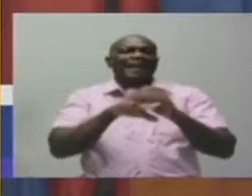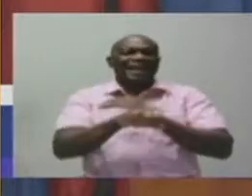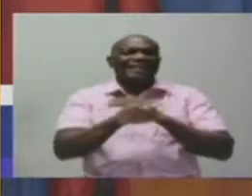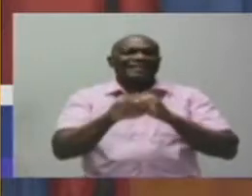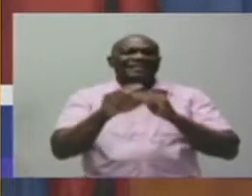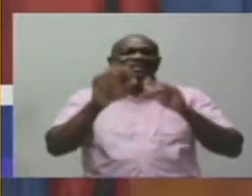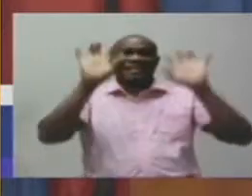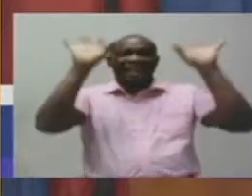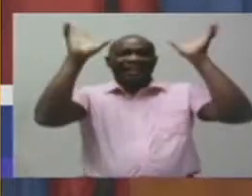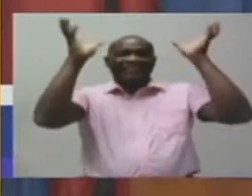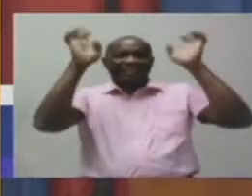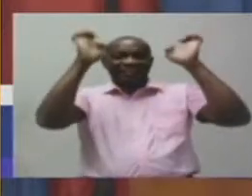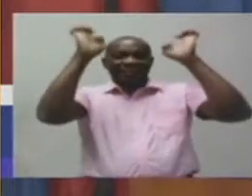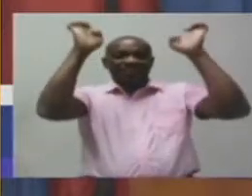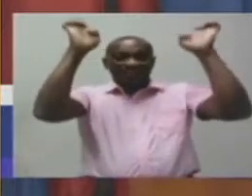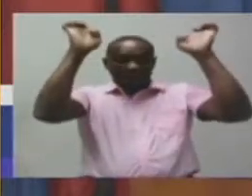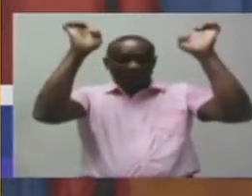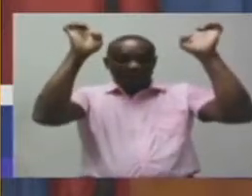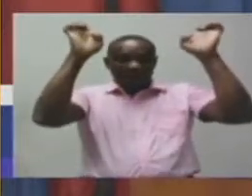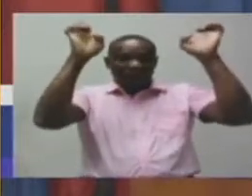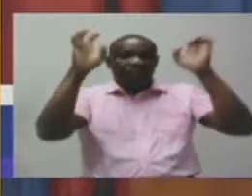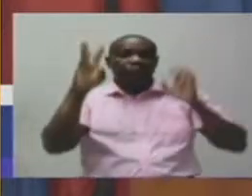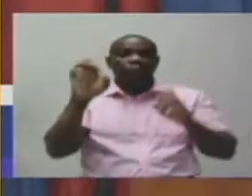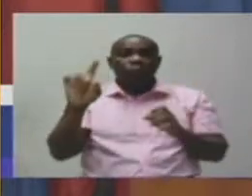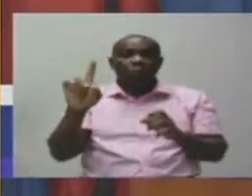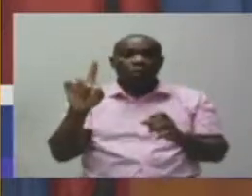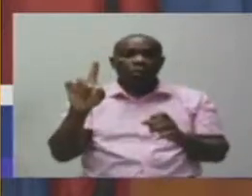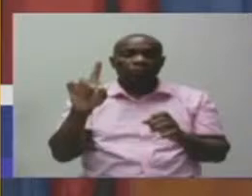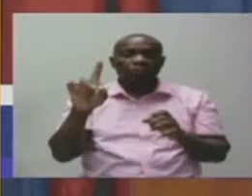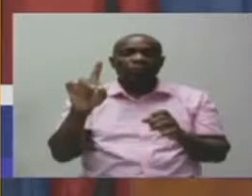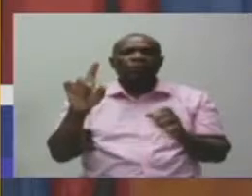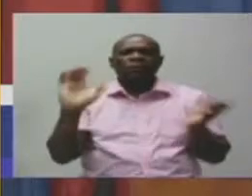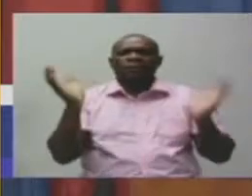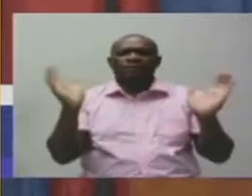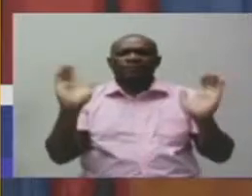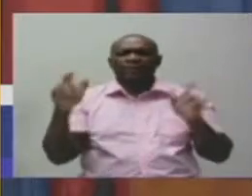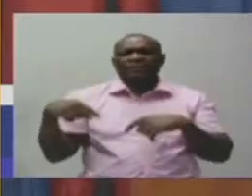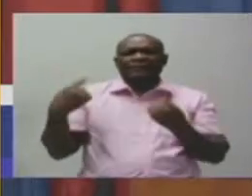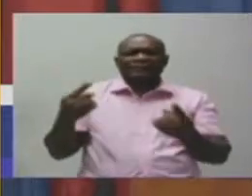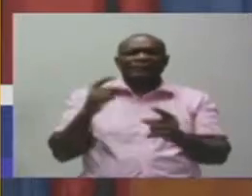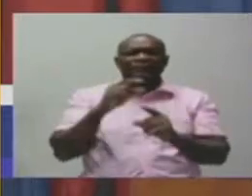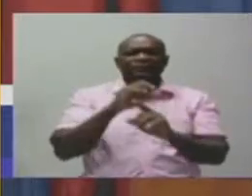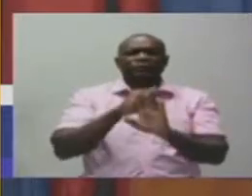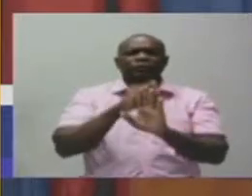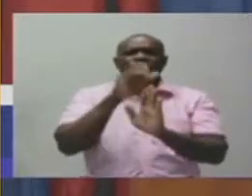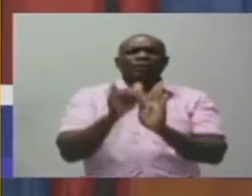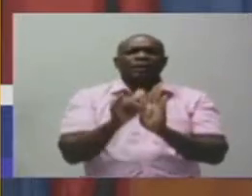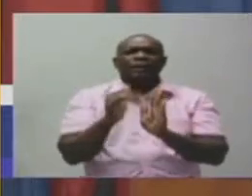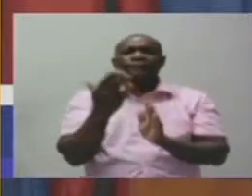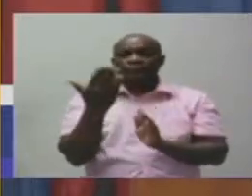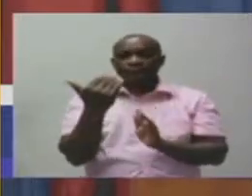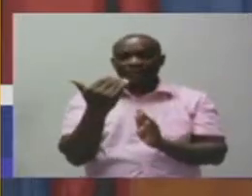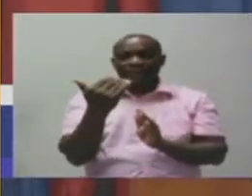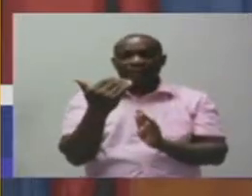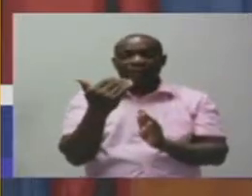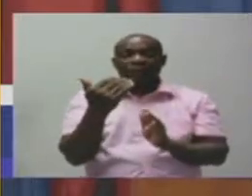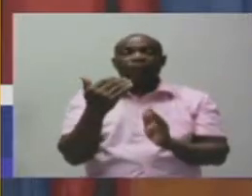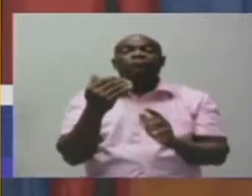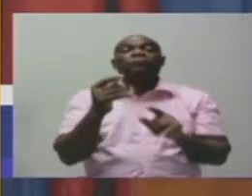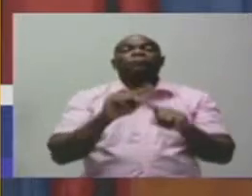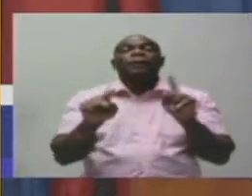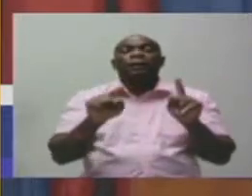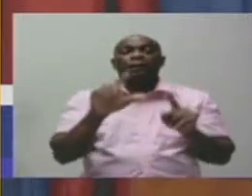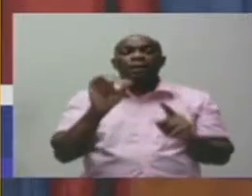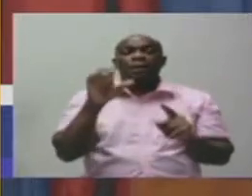more than we were seeing since July 15th. By the 21st of October, we saw